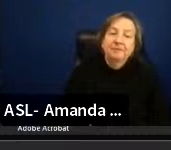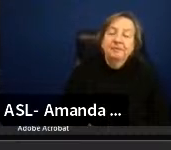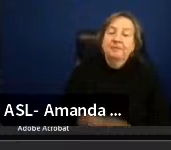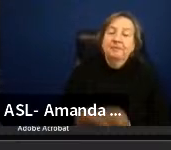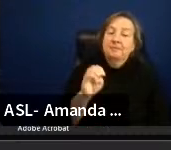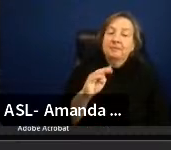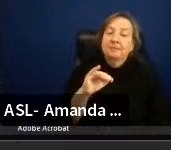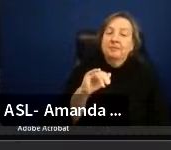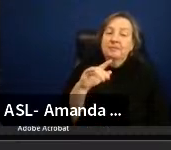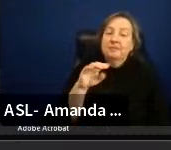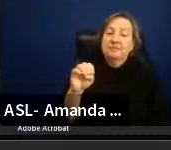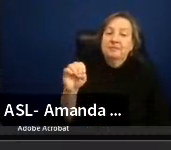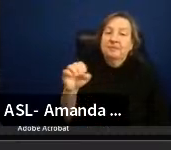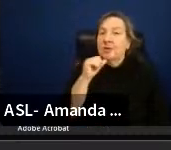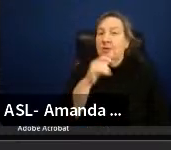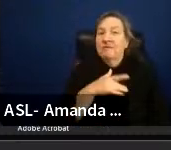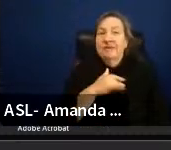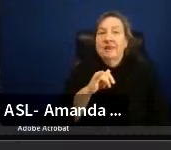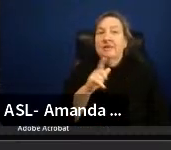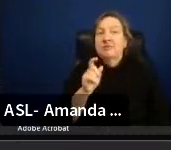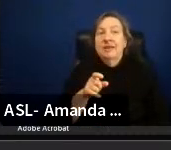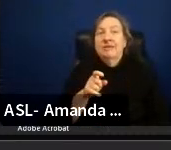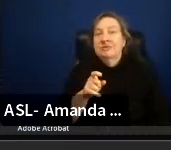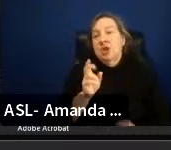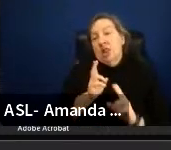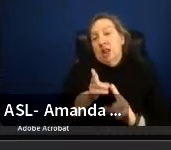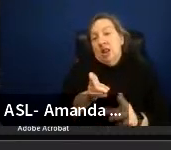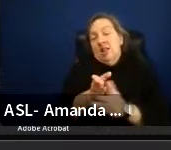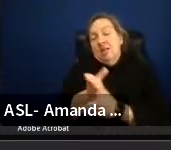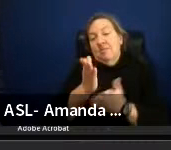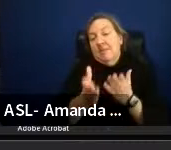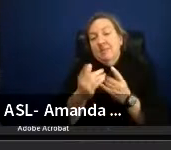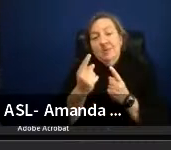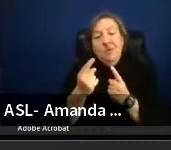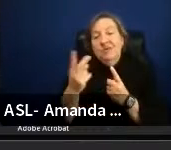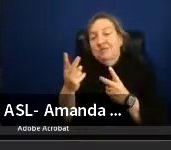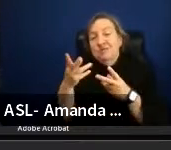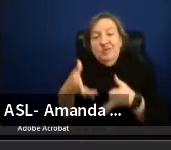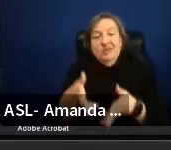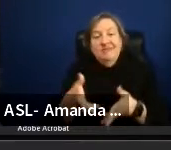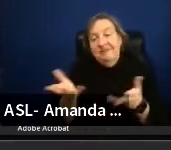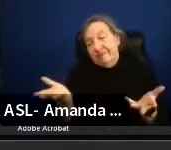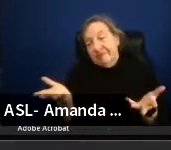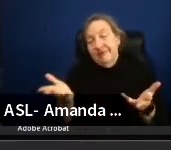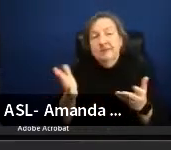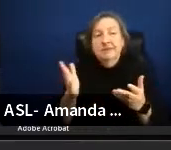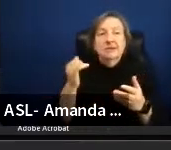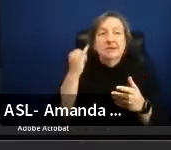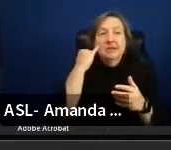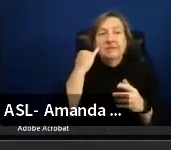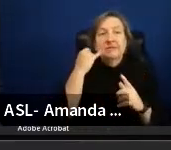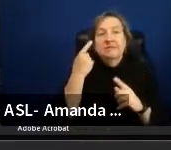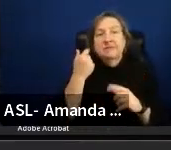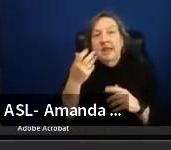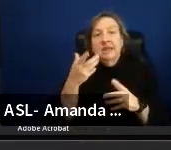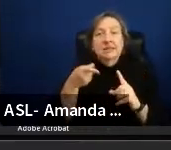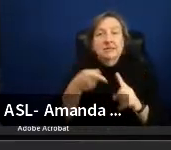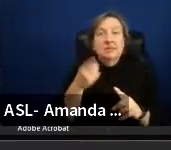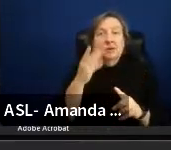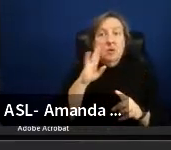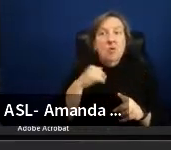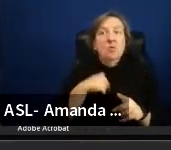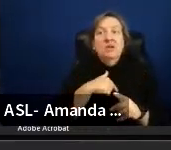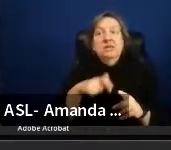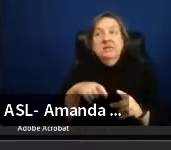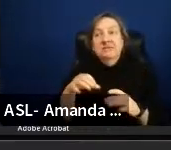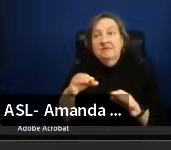Emily, don't feel like you have to push through. We might only get 1 or 2 more done. So if there's particular ones you know we need some